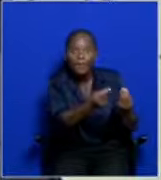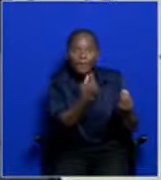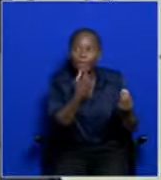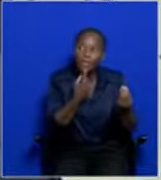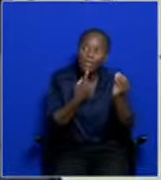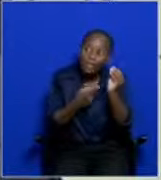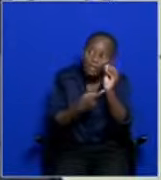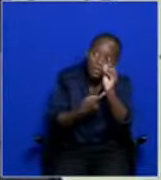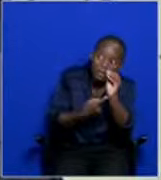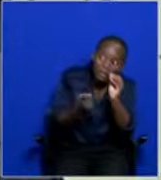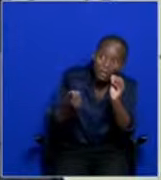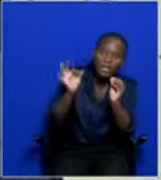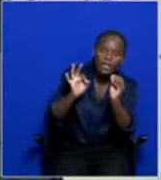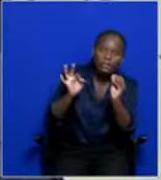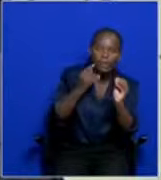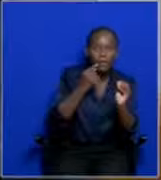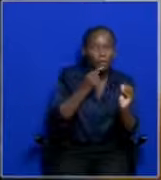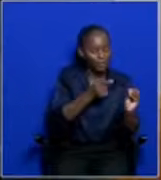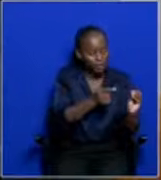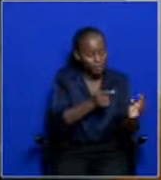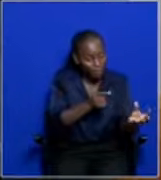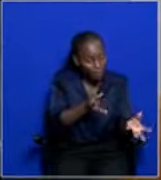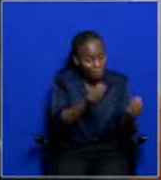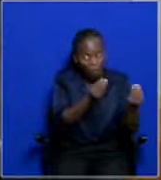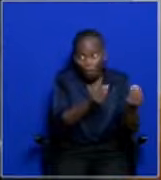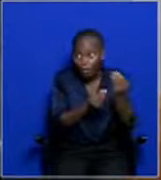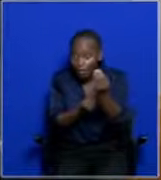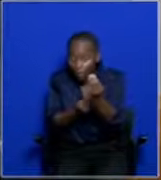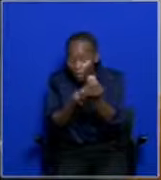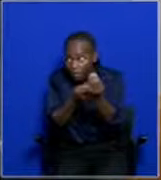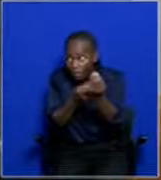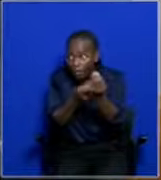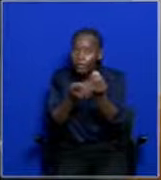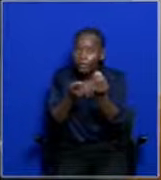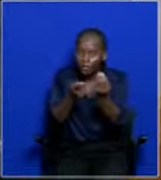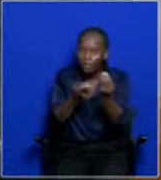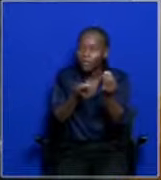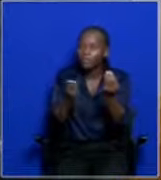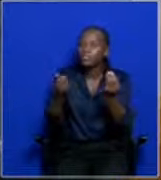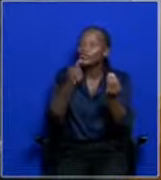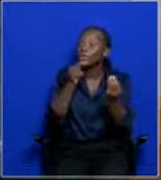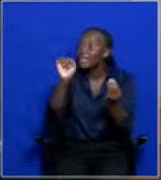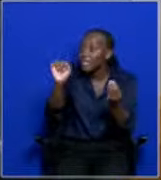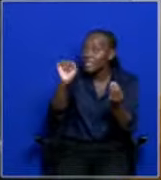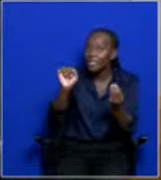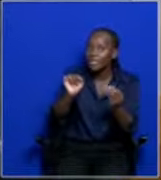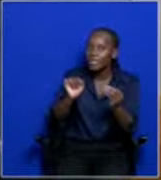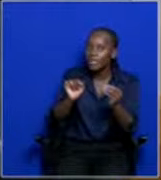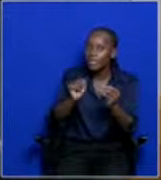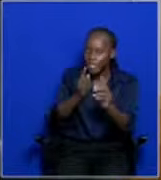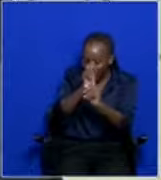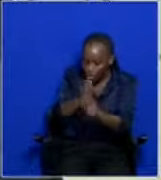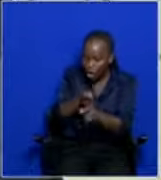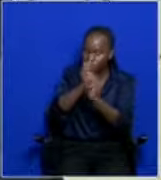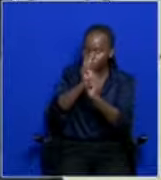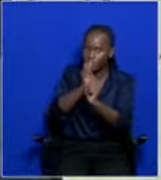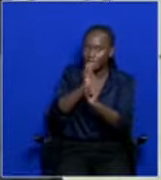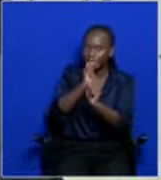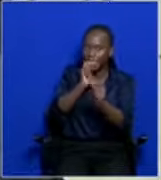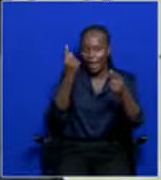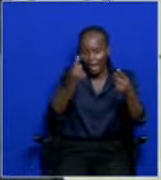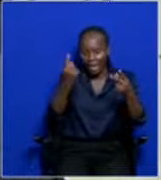the acknowledgement that this belongs to me, this belongs to me, this belongs to the municipality. Everything that belonged to